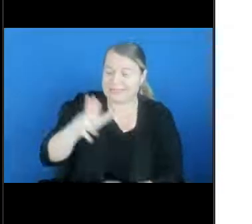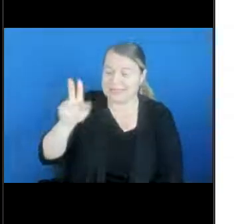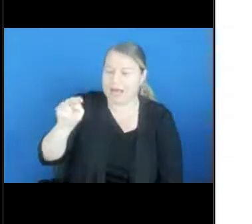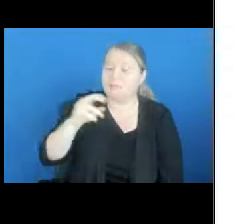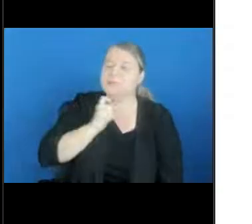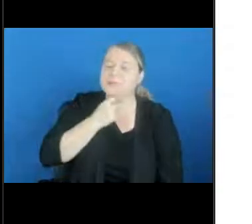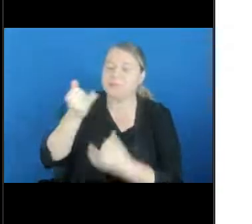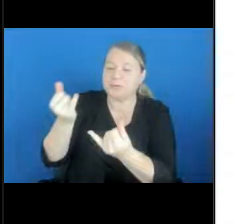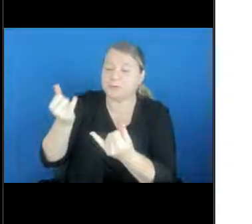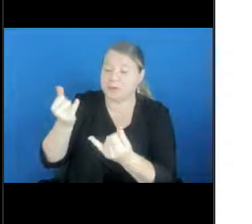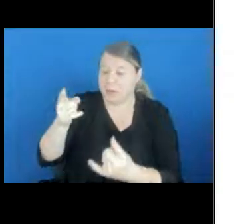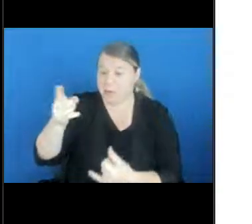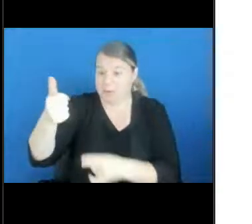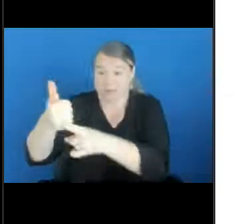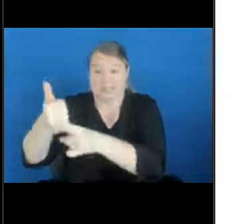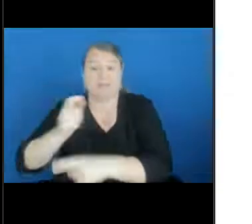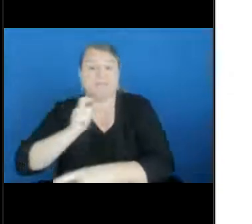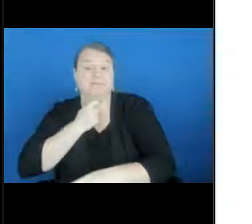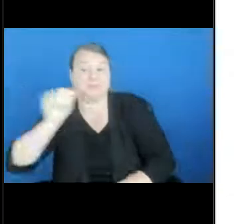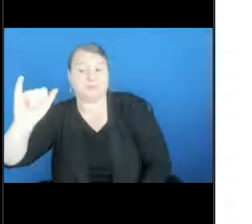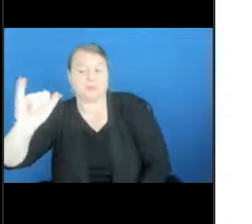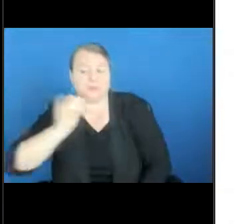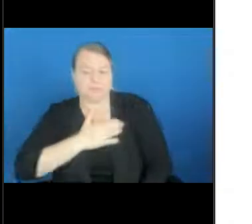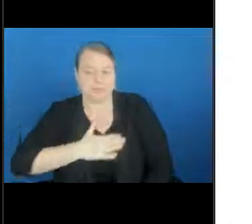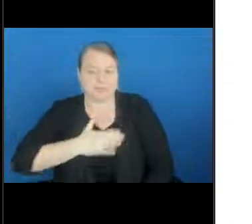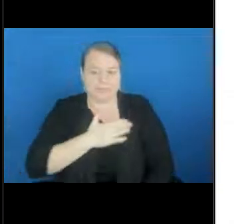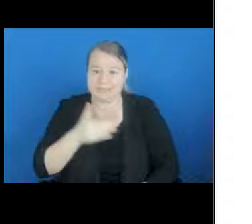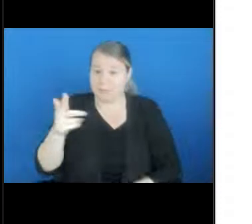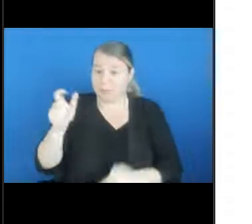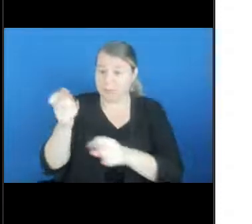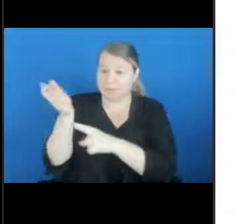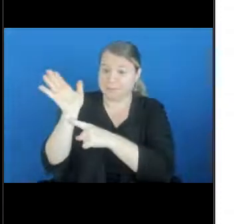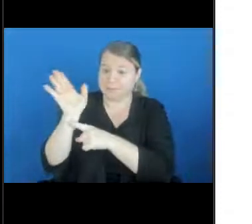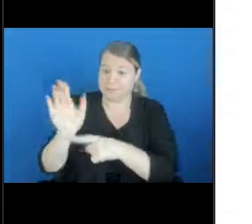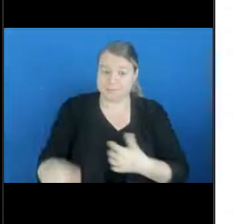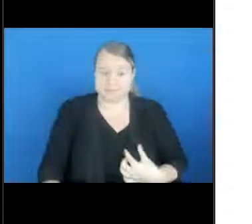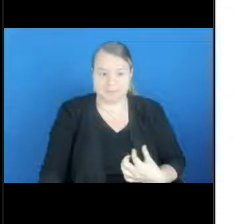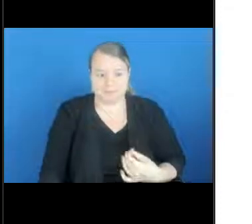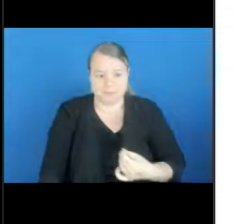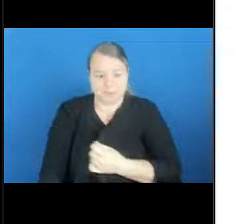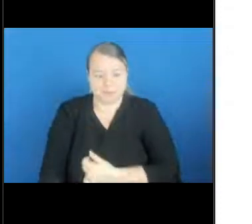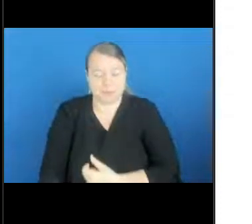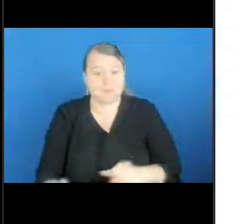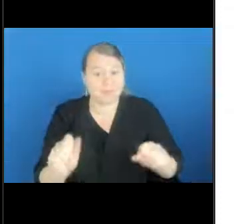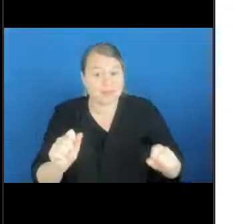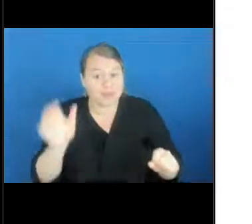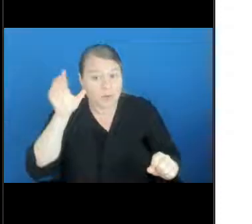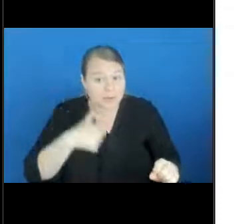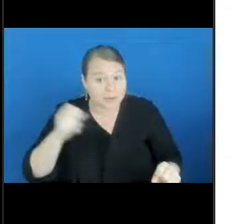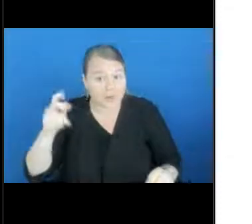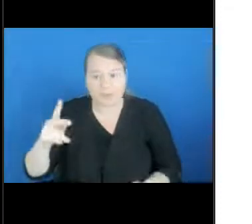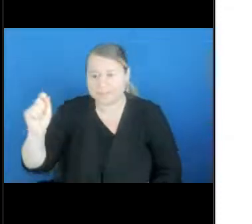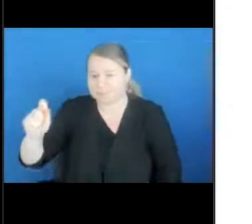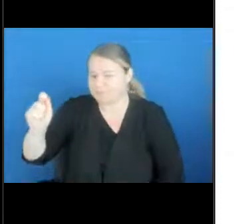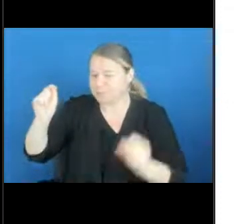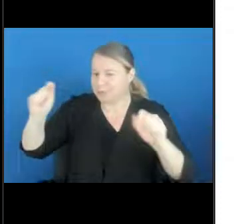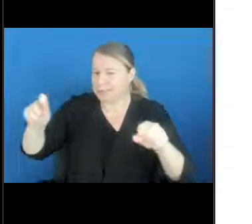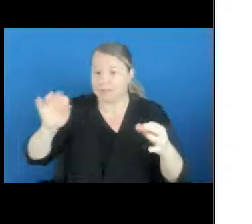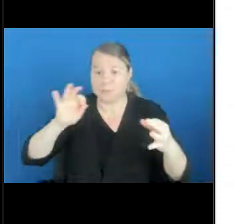And if you can unmute yourself in order to speak. Okay, can you hear me okay? Yes, we can.